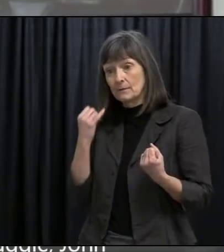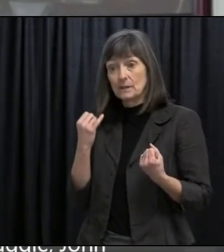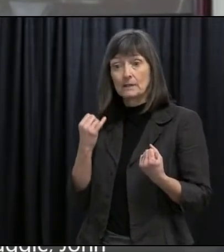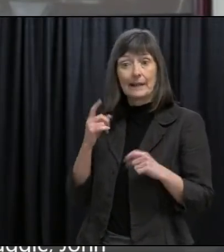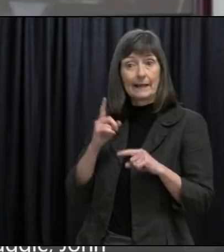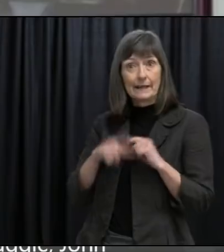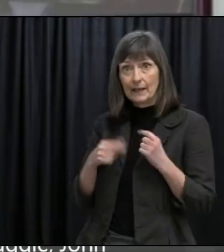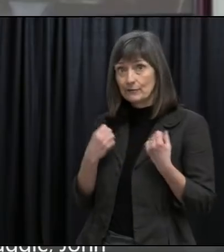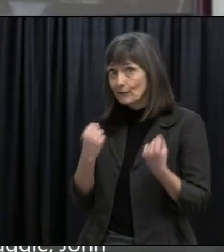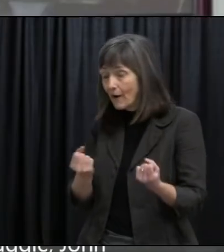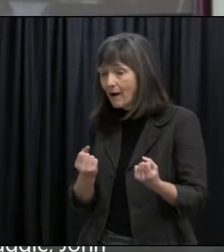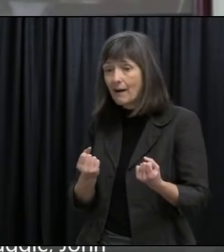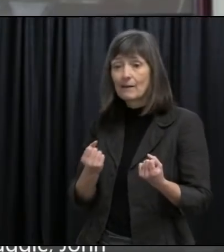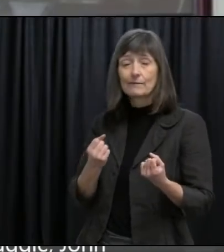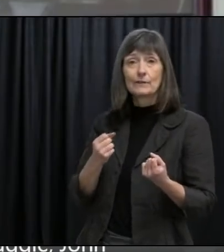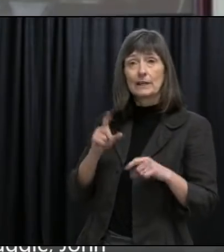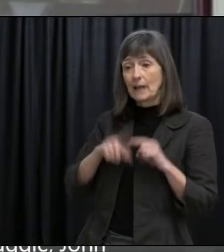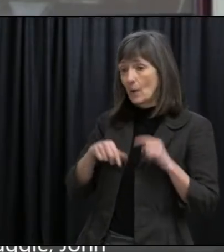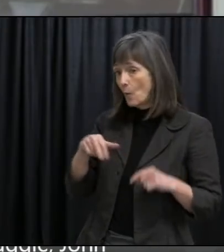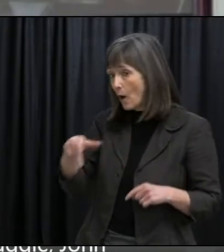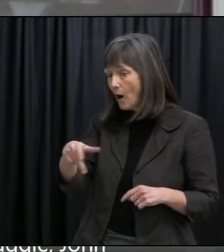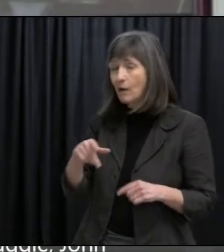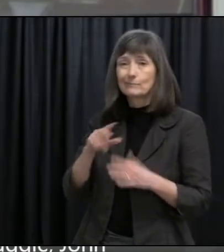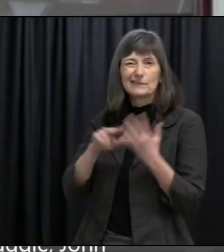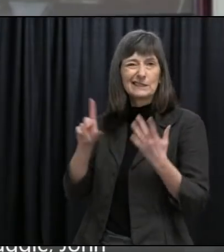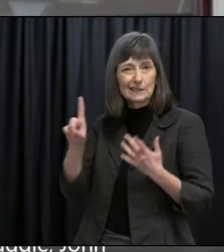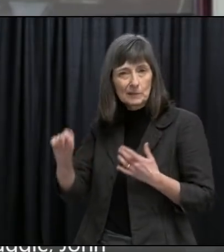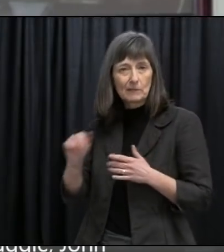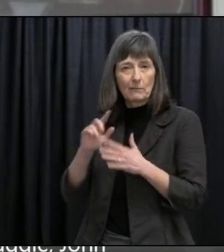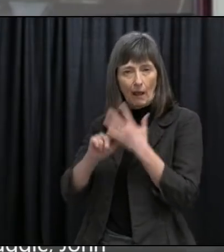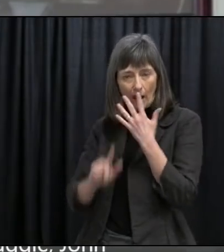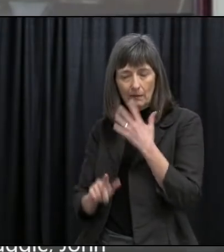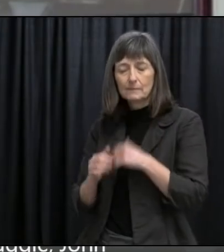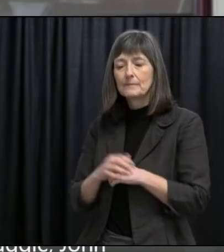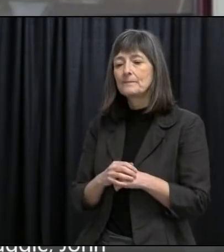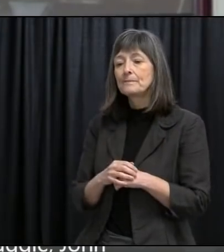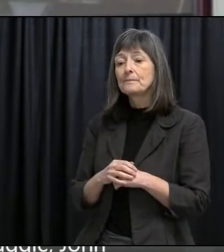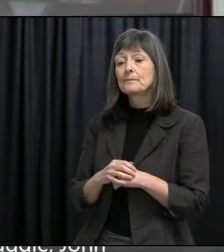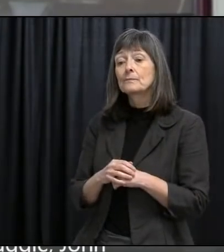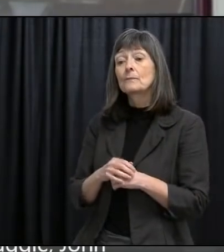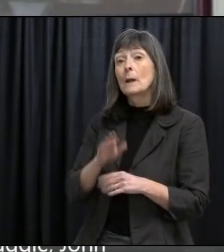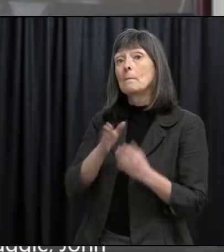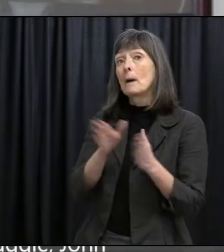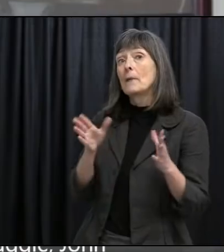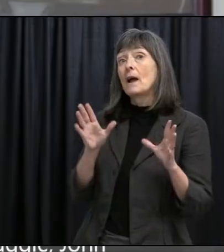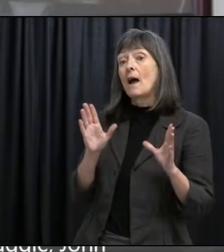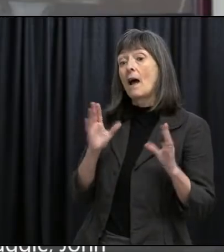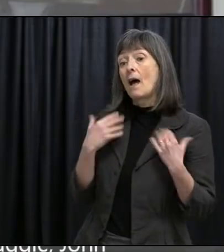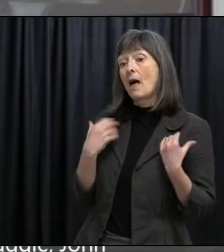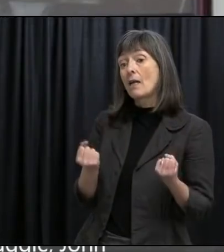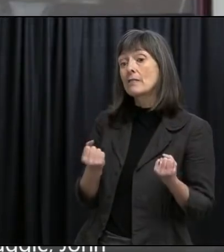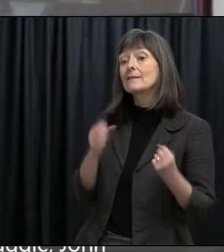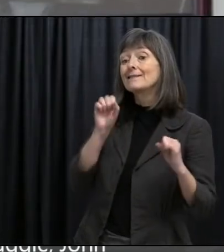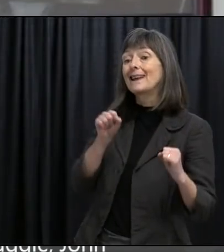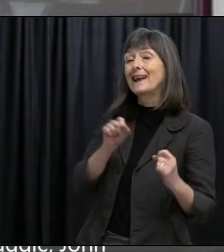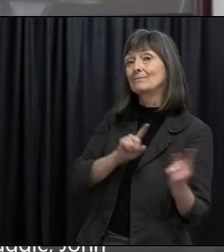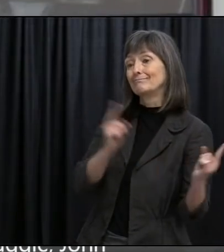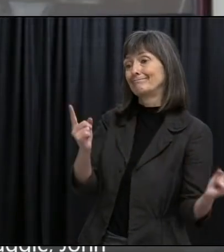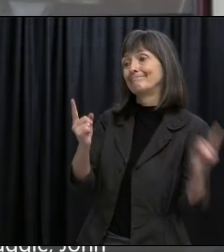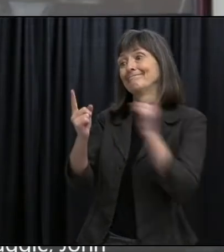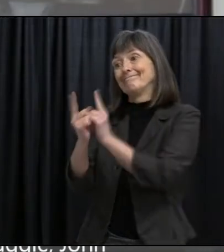mobility challenges in terms of disabilities and those kind of things, for public health to actually visit them in their